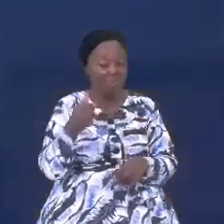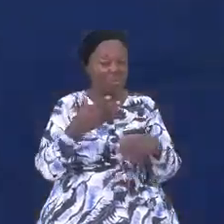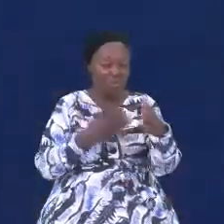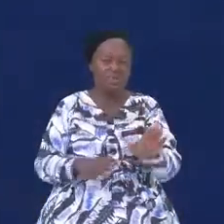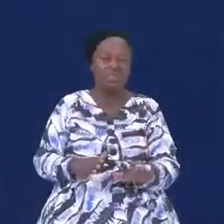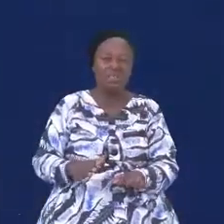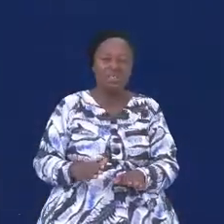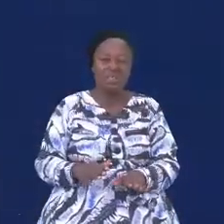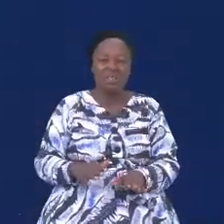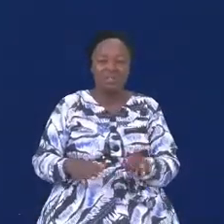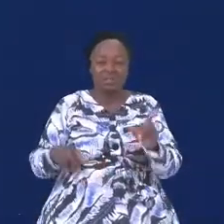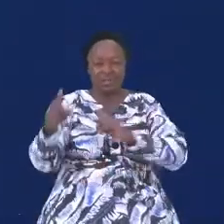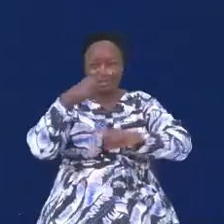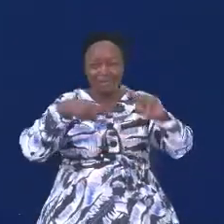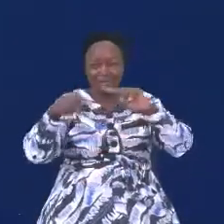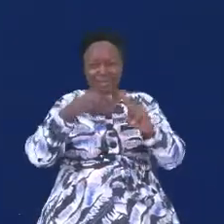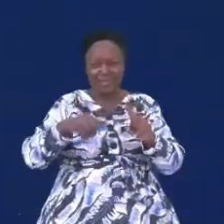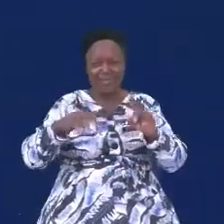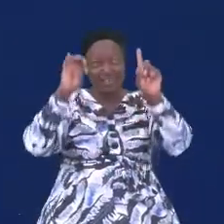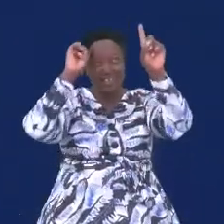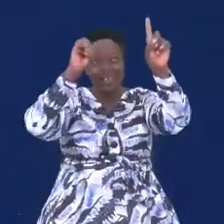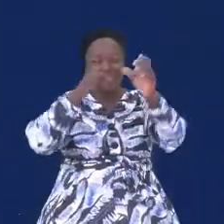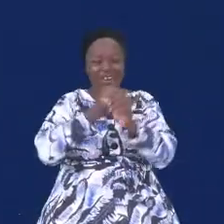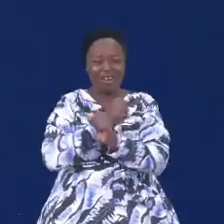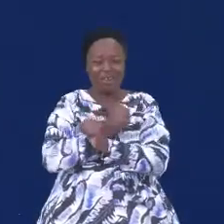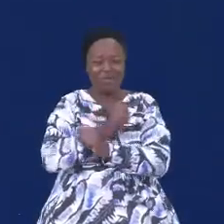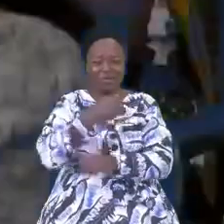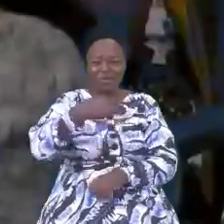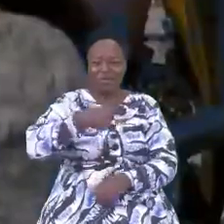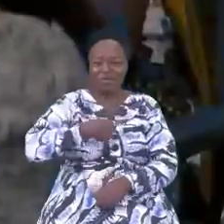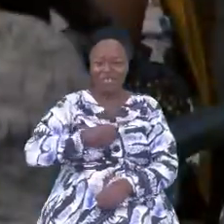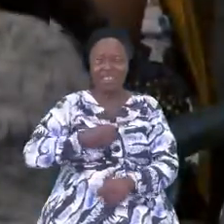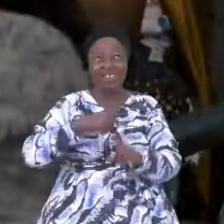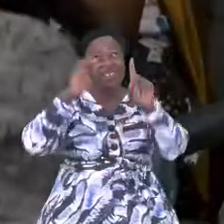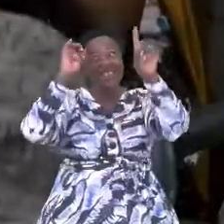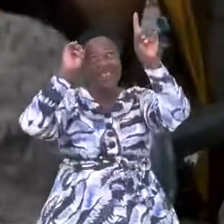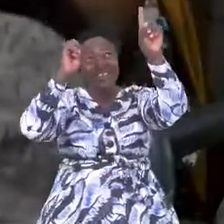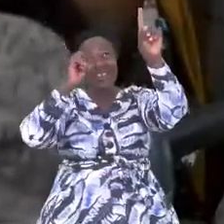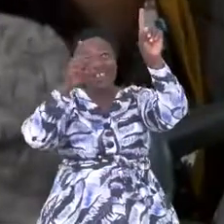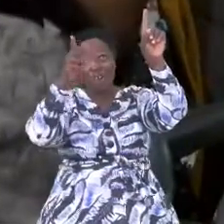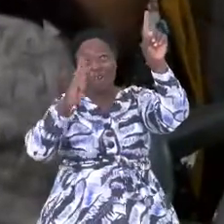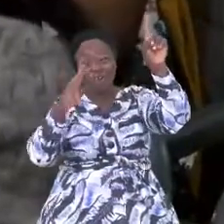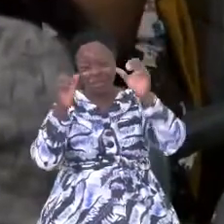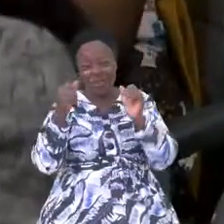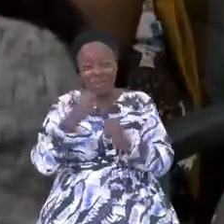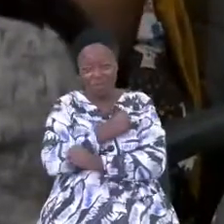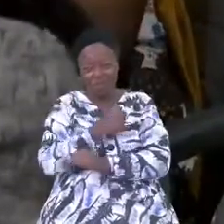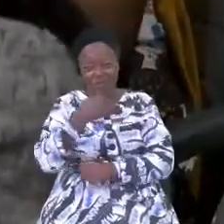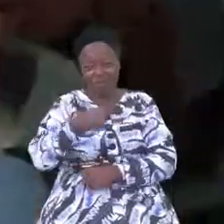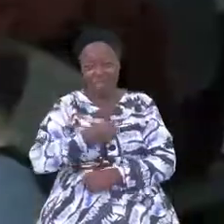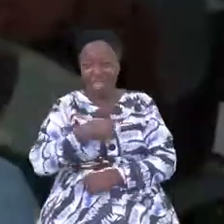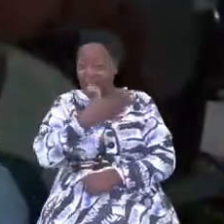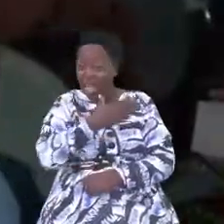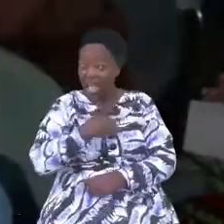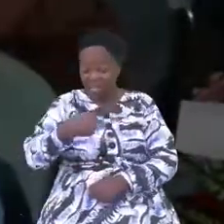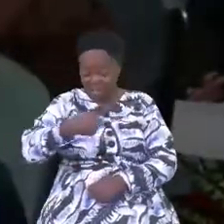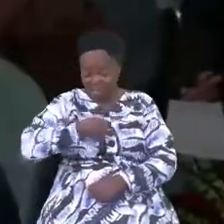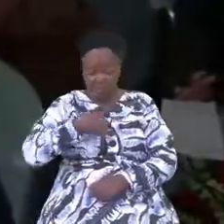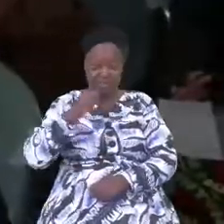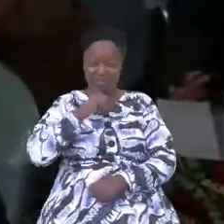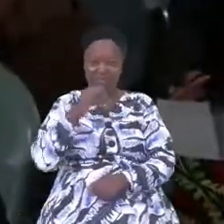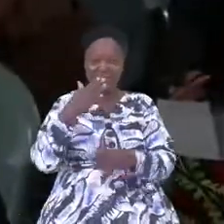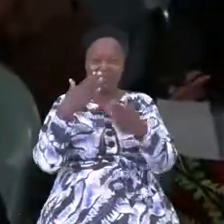Amen. He loves me. Say, He loves me and you will not perish. Look